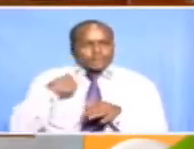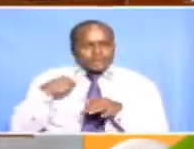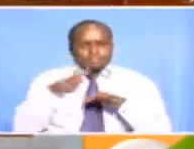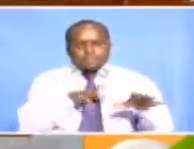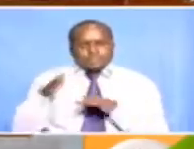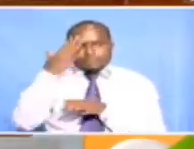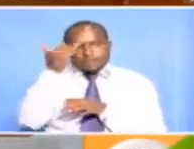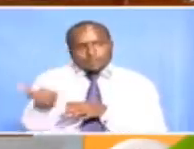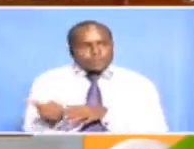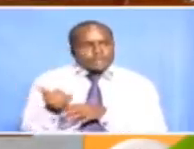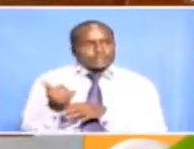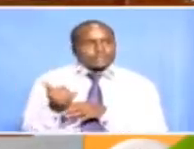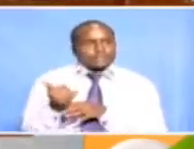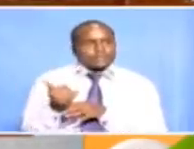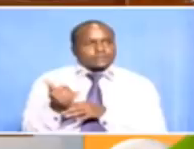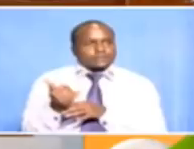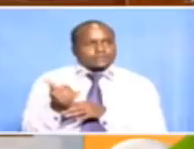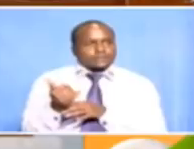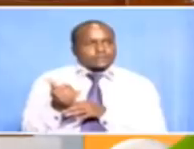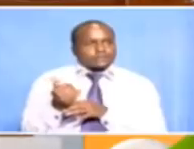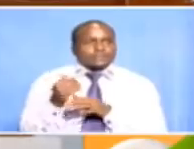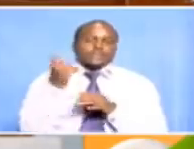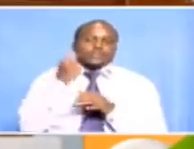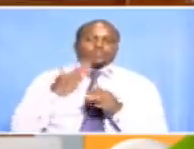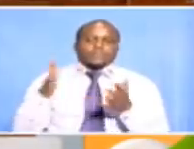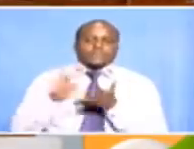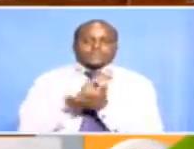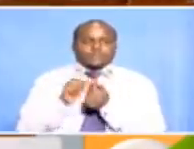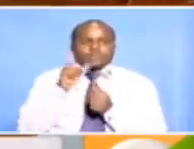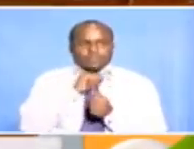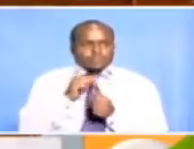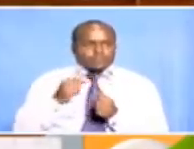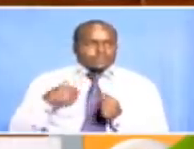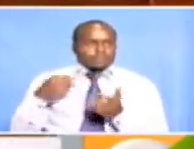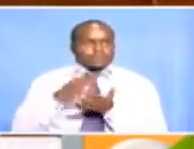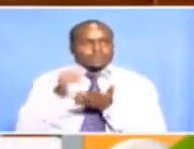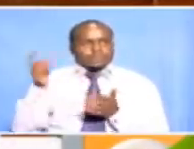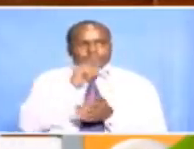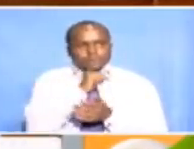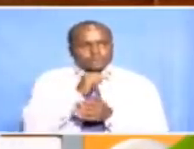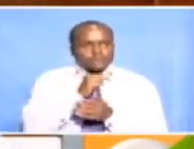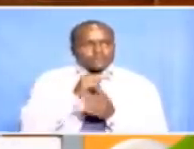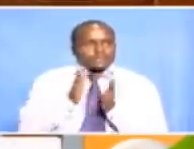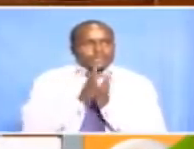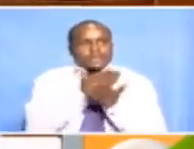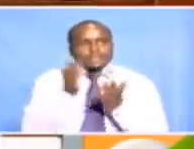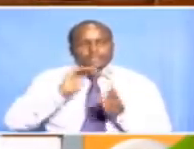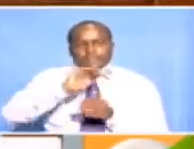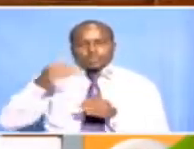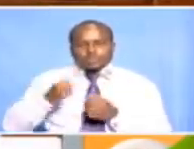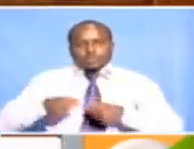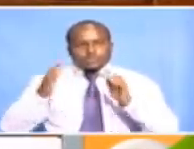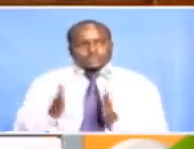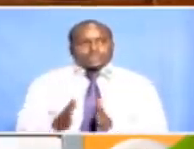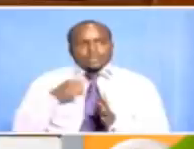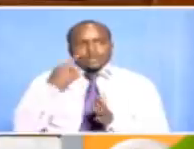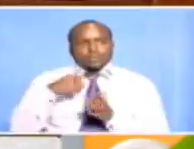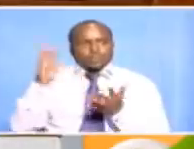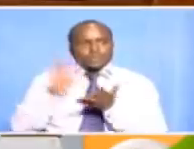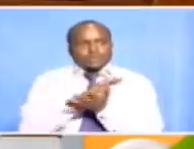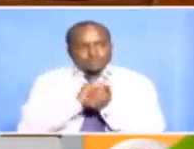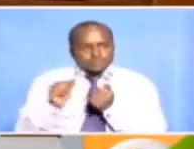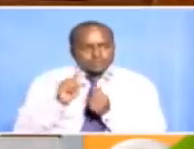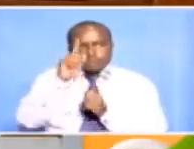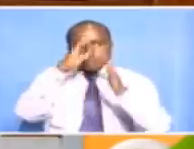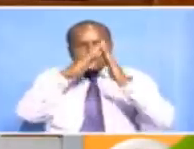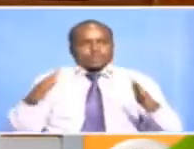today? Kioski yangu imebomolewa. Why? I have suspended that. And any county officer, you let demolish nyumba